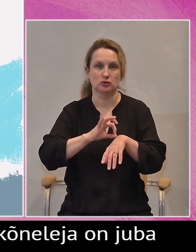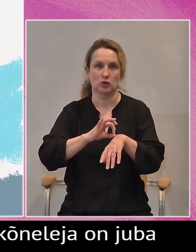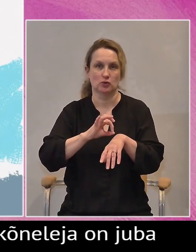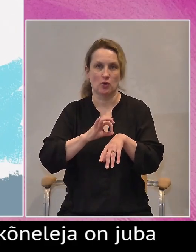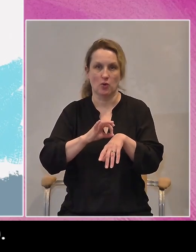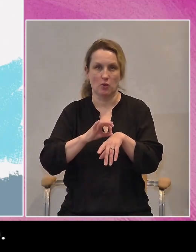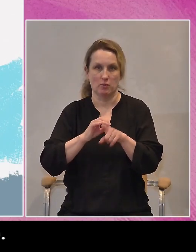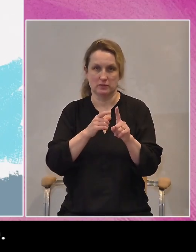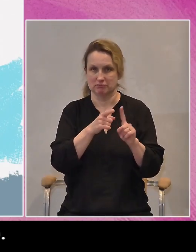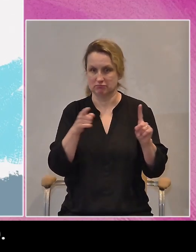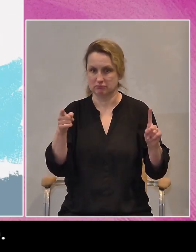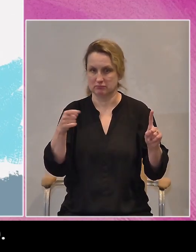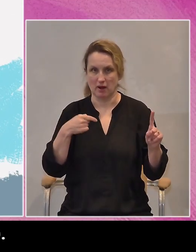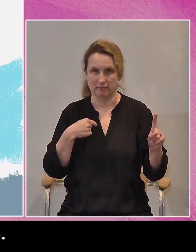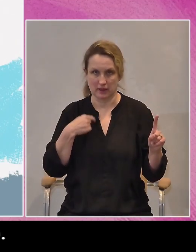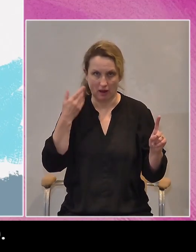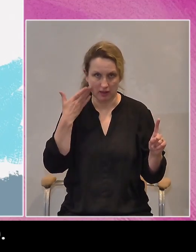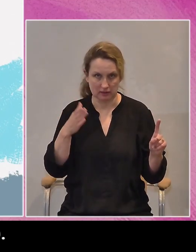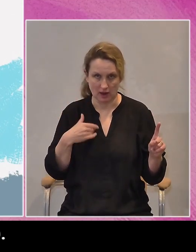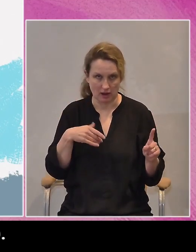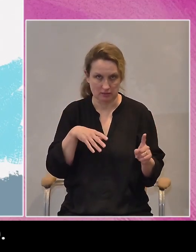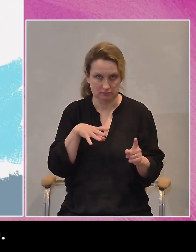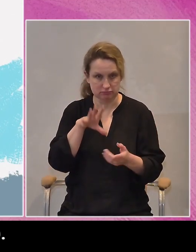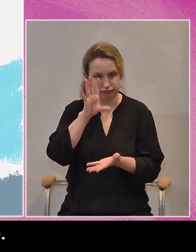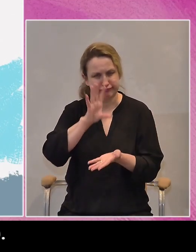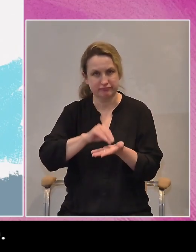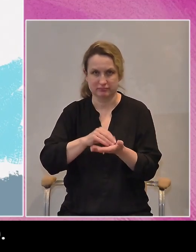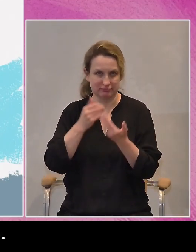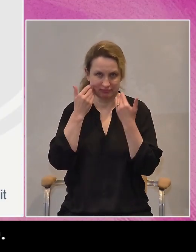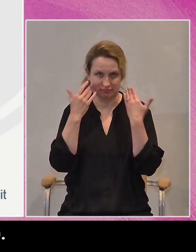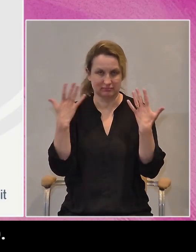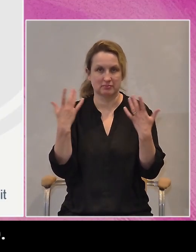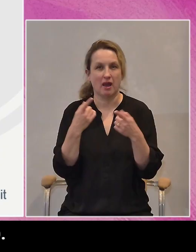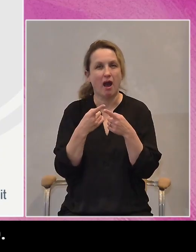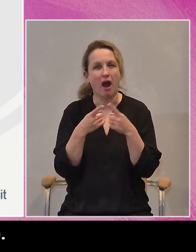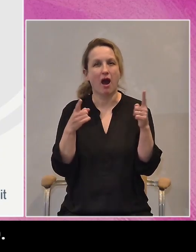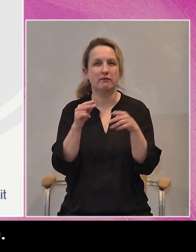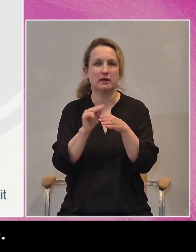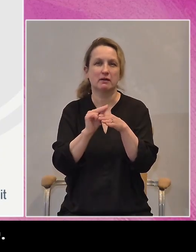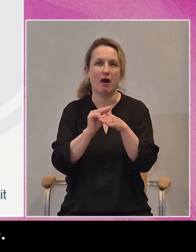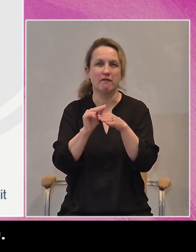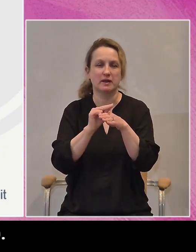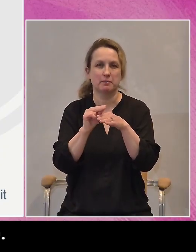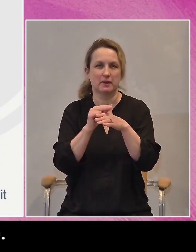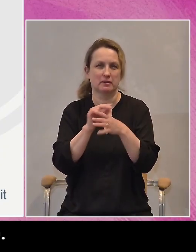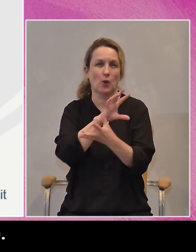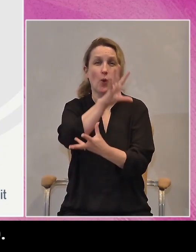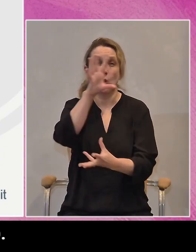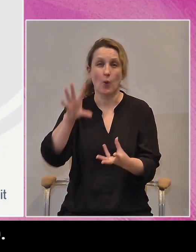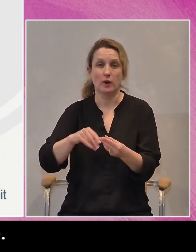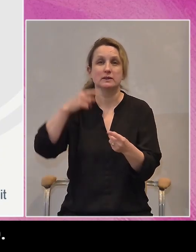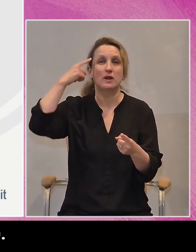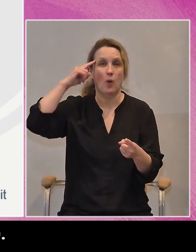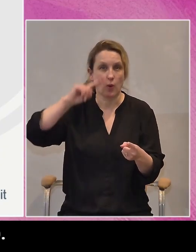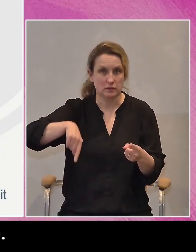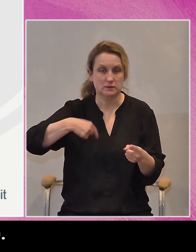Pharmaceutical Manufacturer. First of all, I'd like to say that I'm not personally familiar with Rett